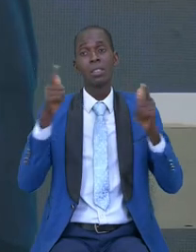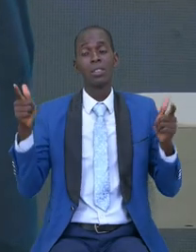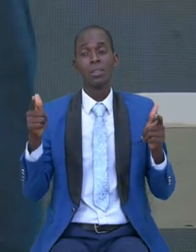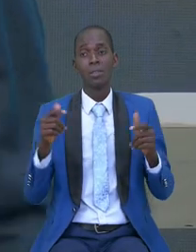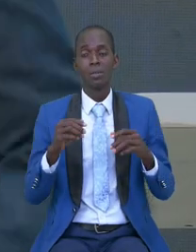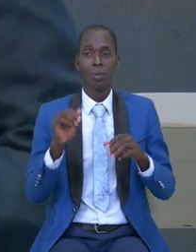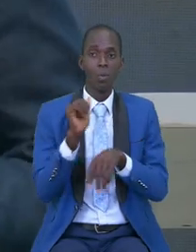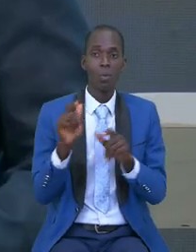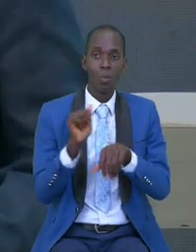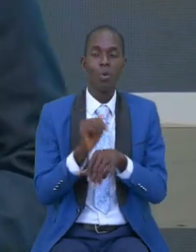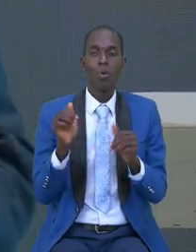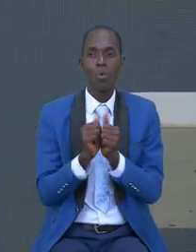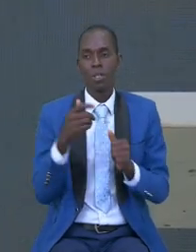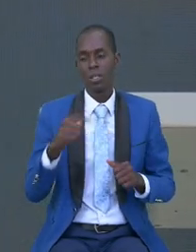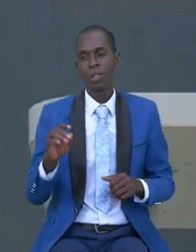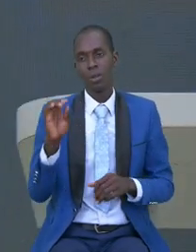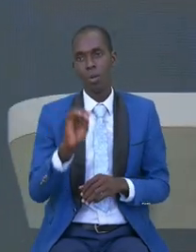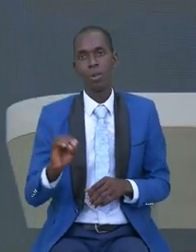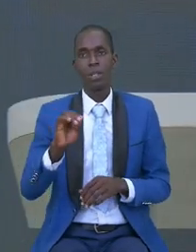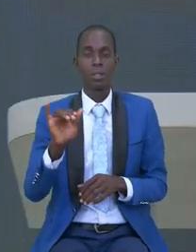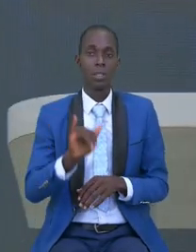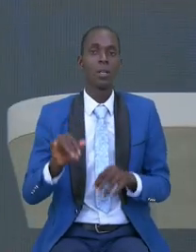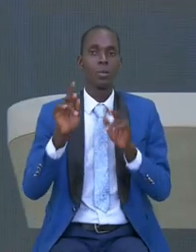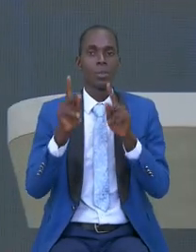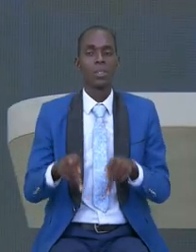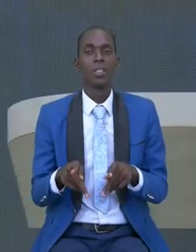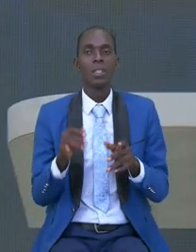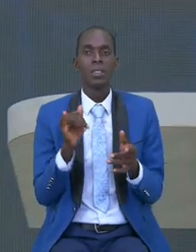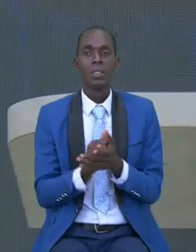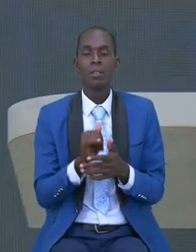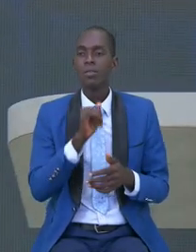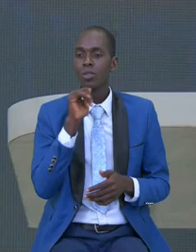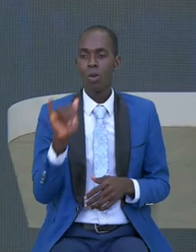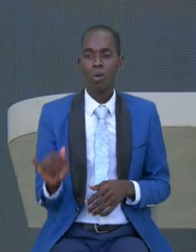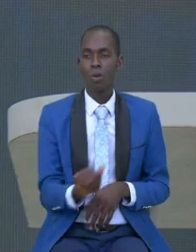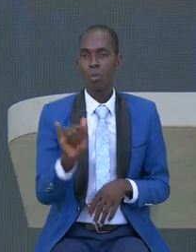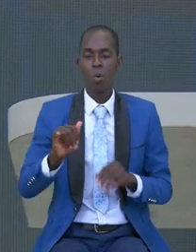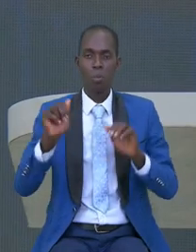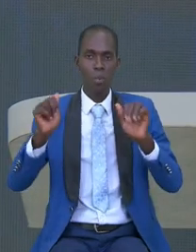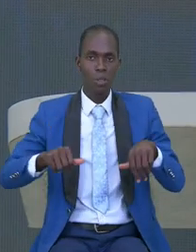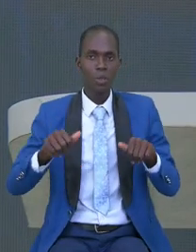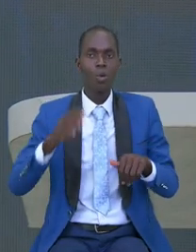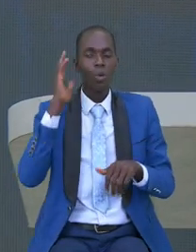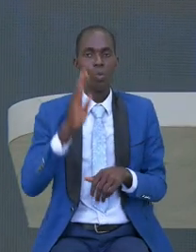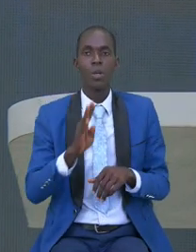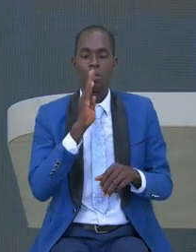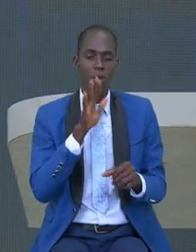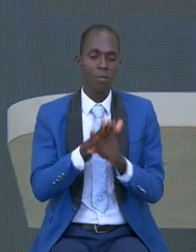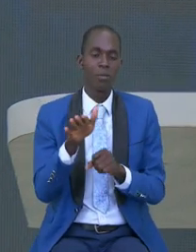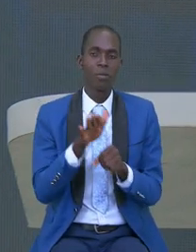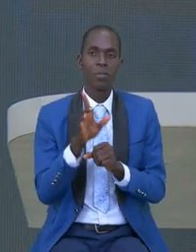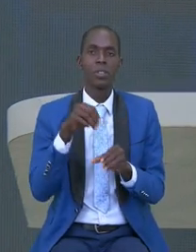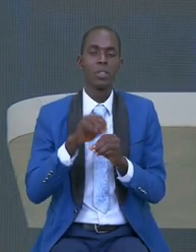with an ordinary person. That uncommon possibility will be fulfilled in